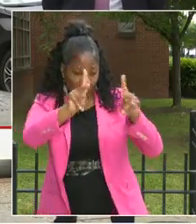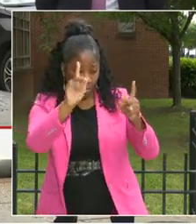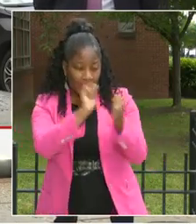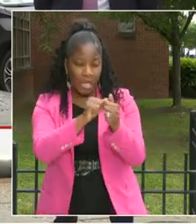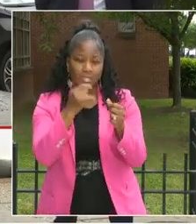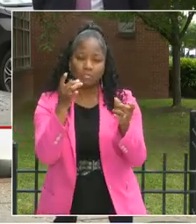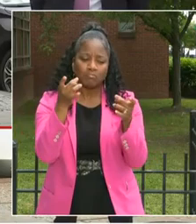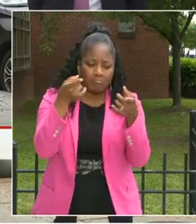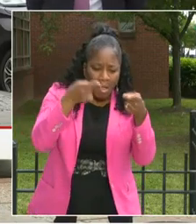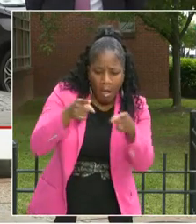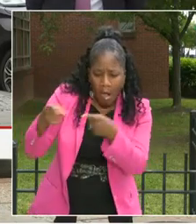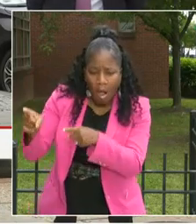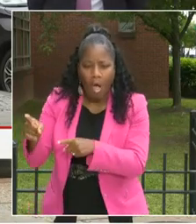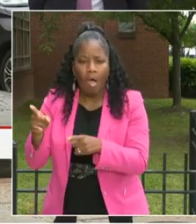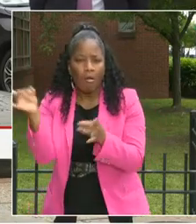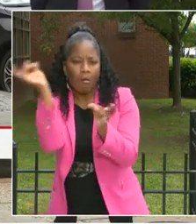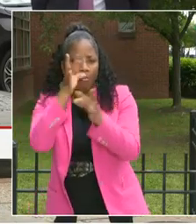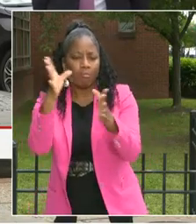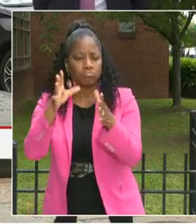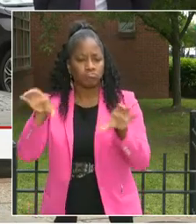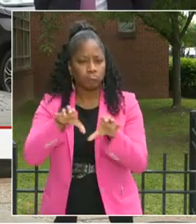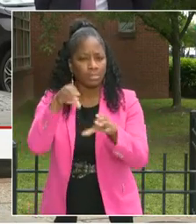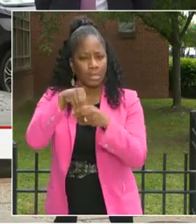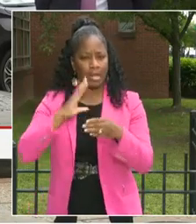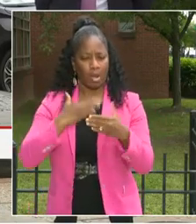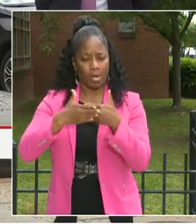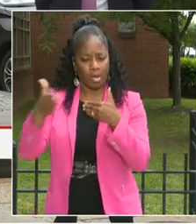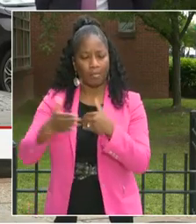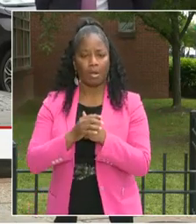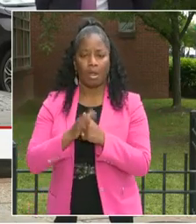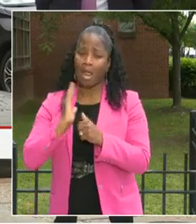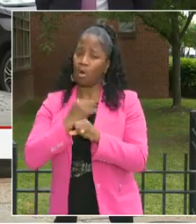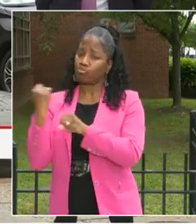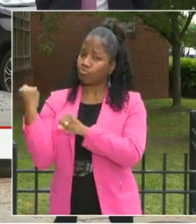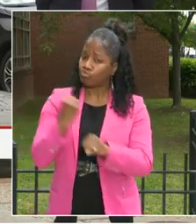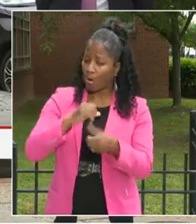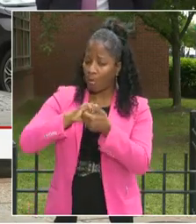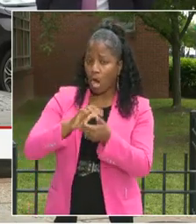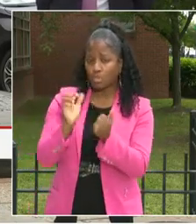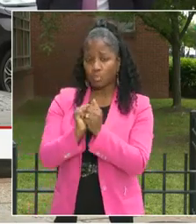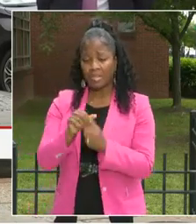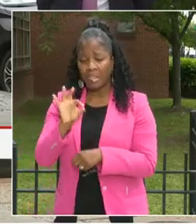our neighborhoods. Our strong partnerships with our federal agency